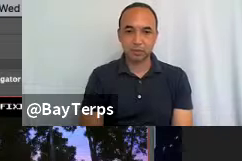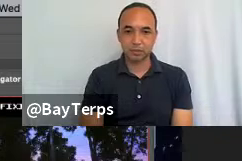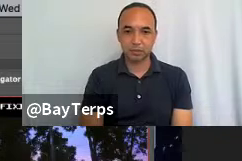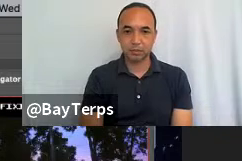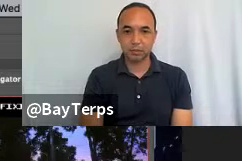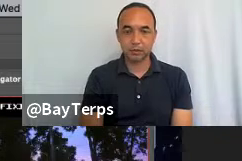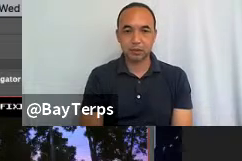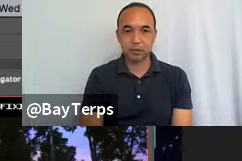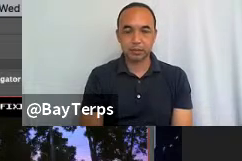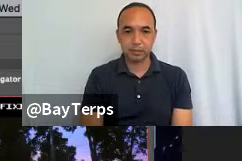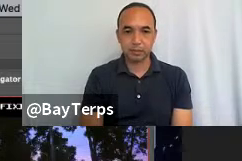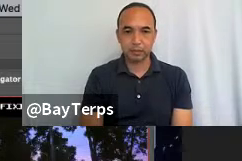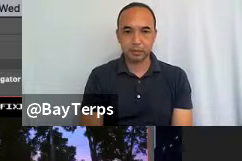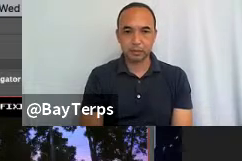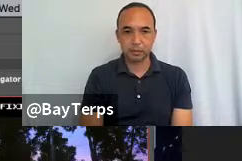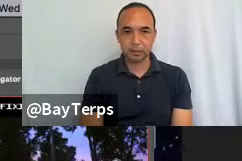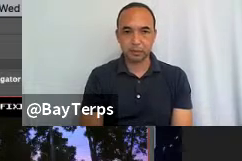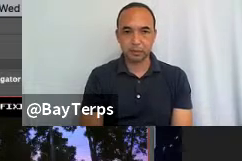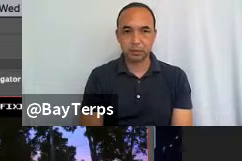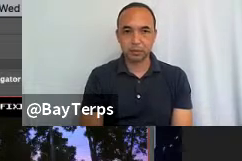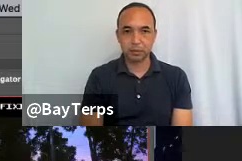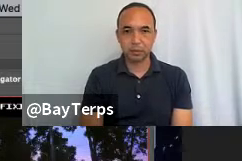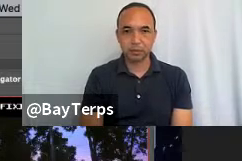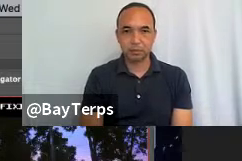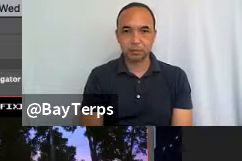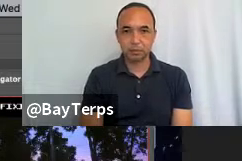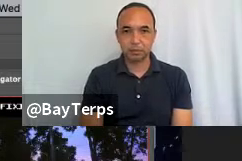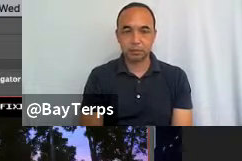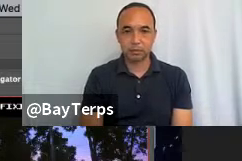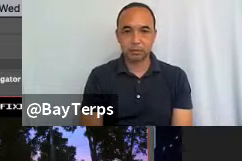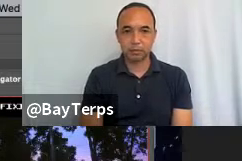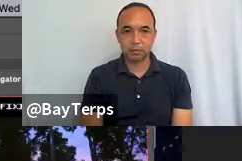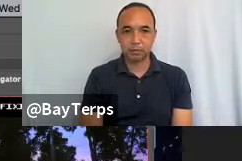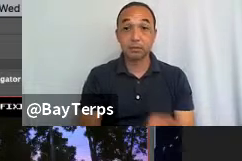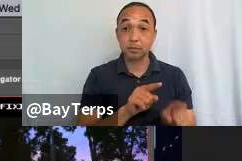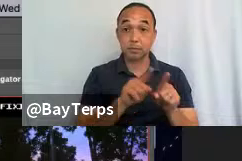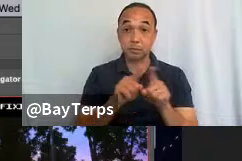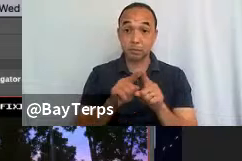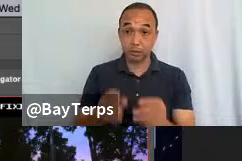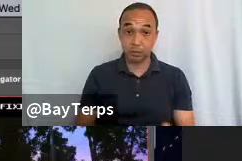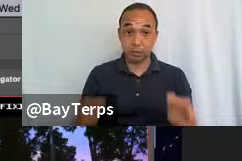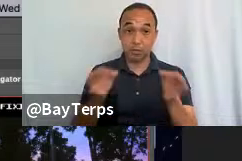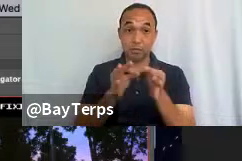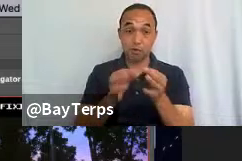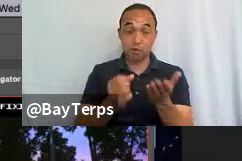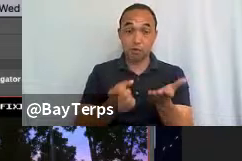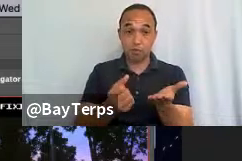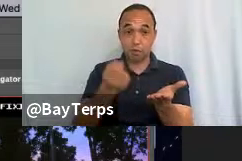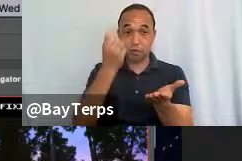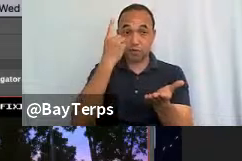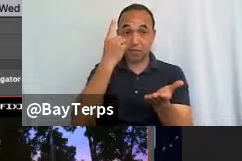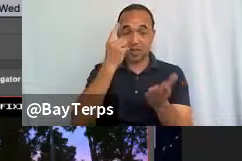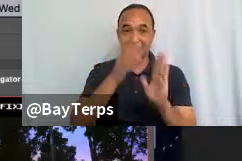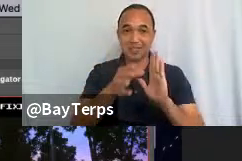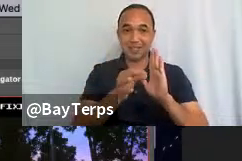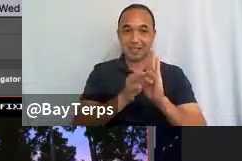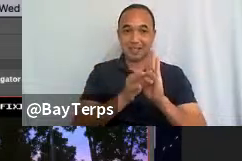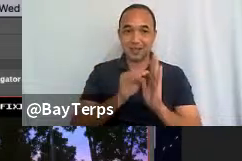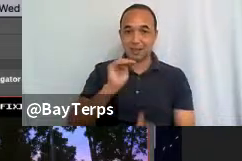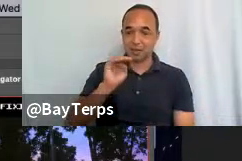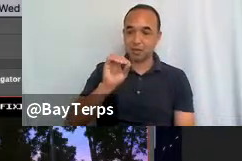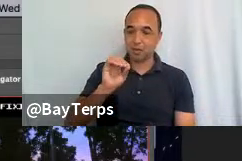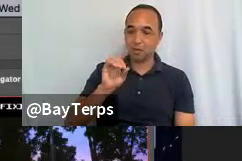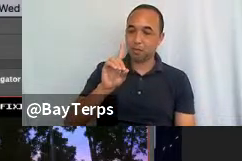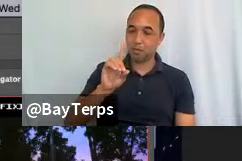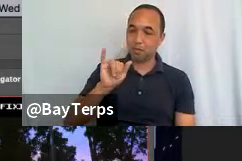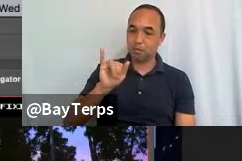Also, it's really important to understand selection modifiers. So if you go